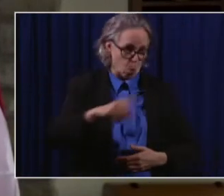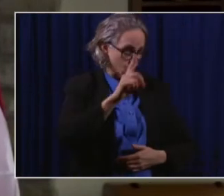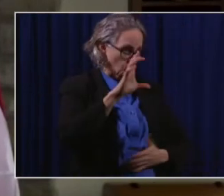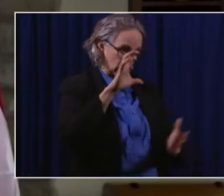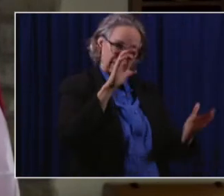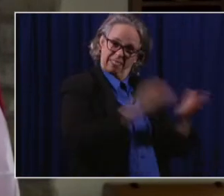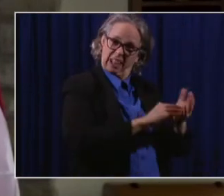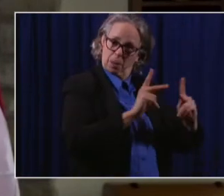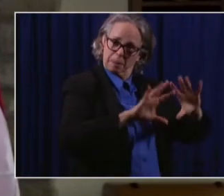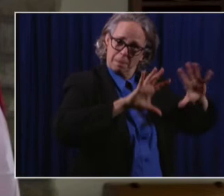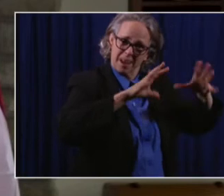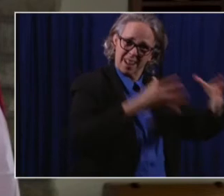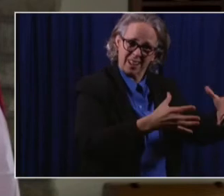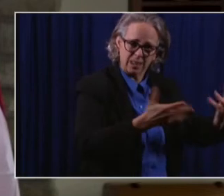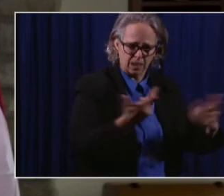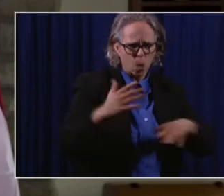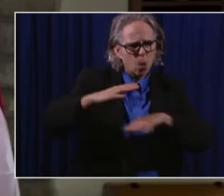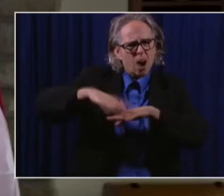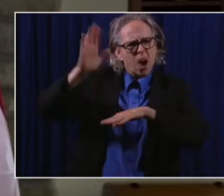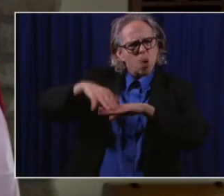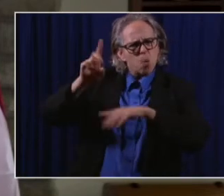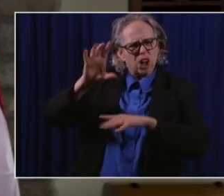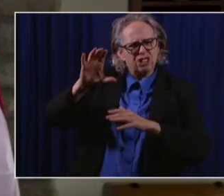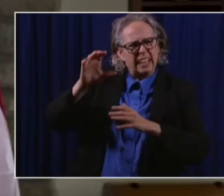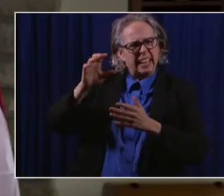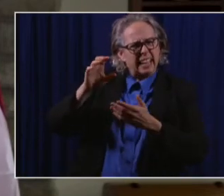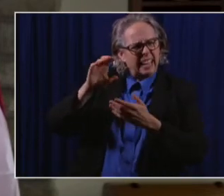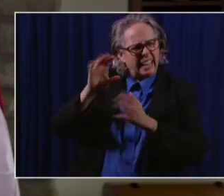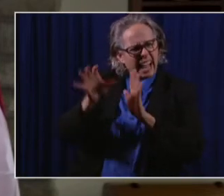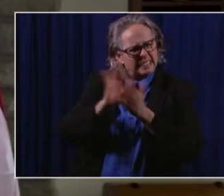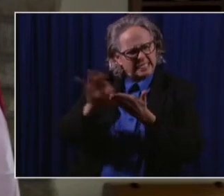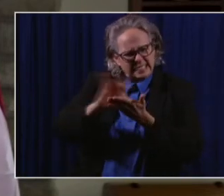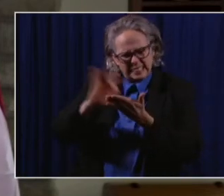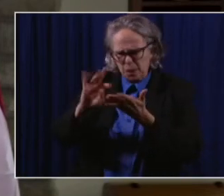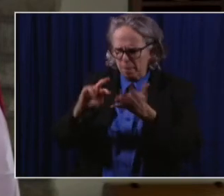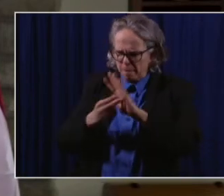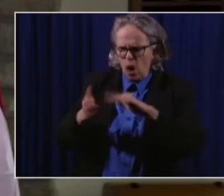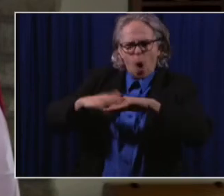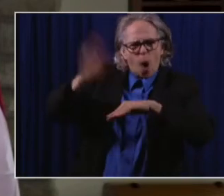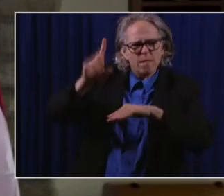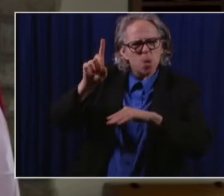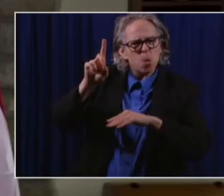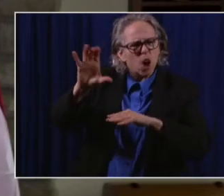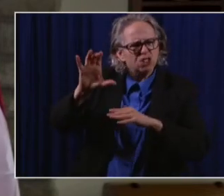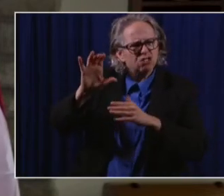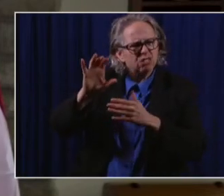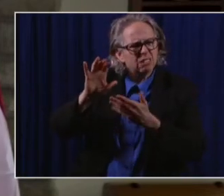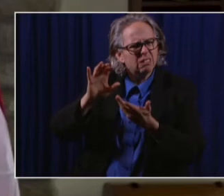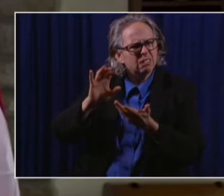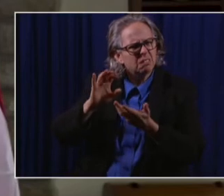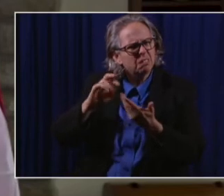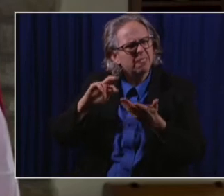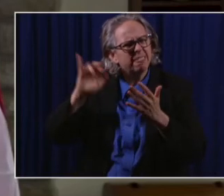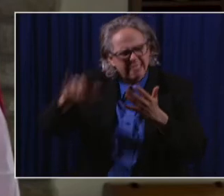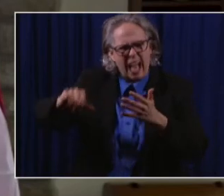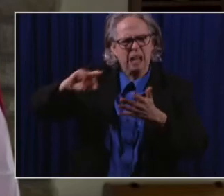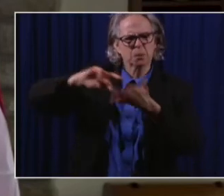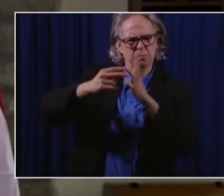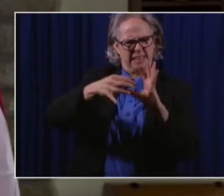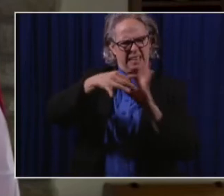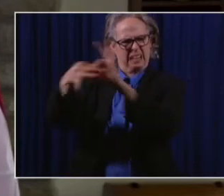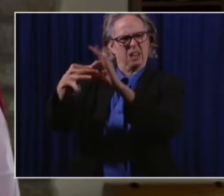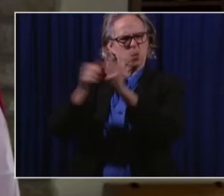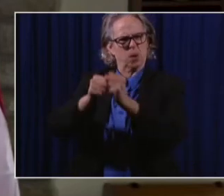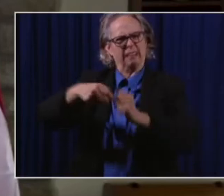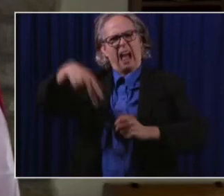This number is the distinction that the CDC makes between a county with a moderately high level of spread and a high level